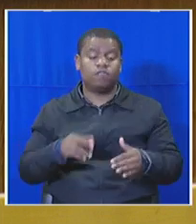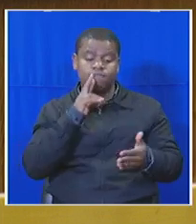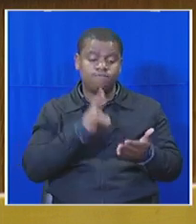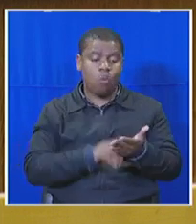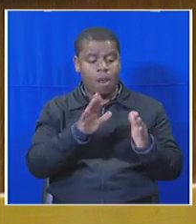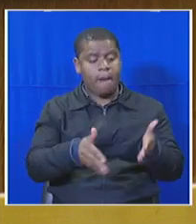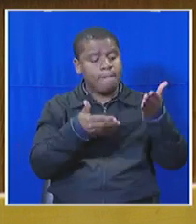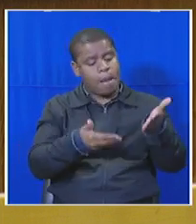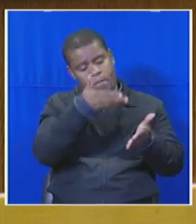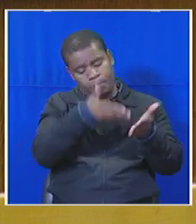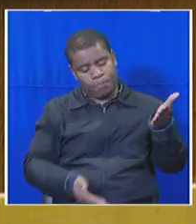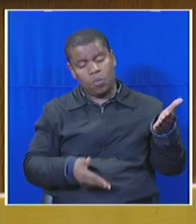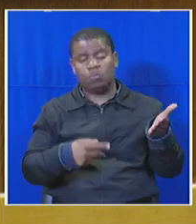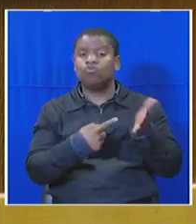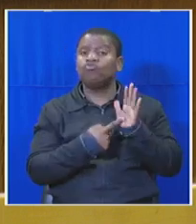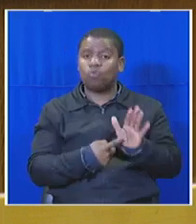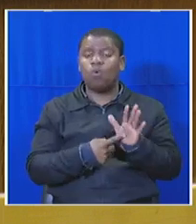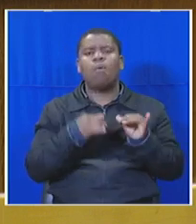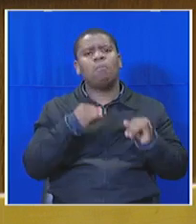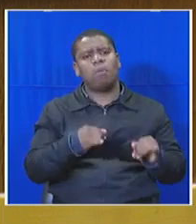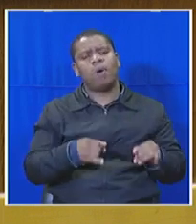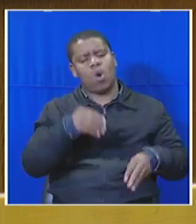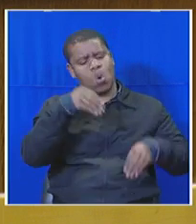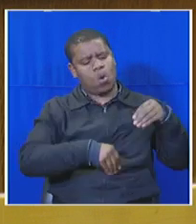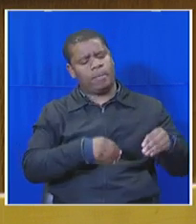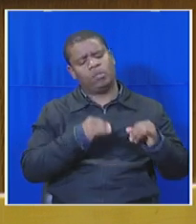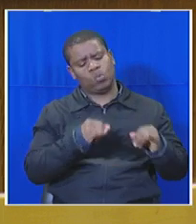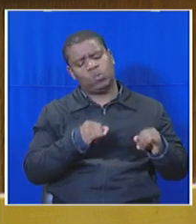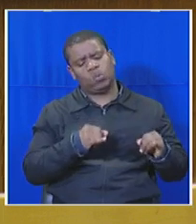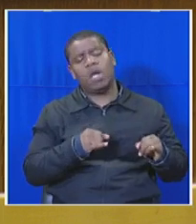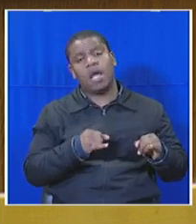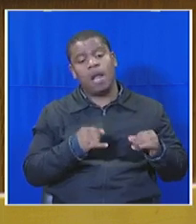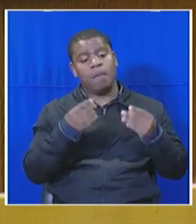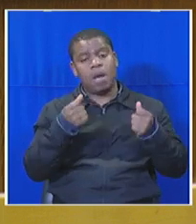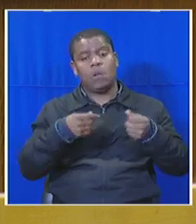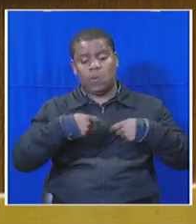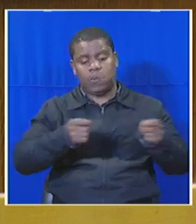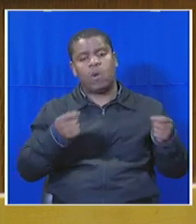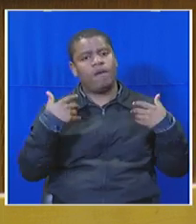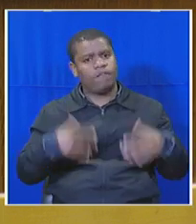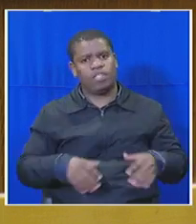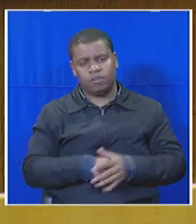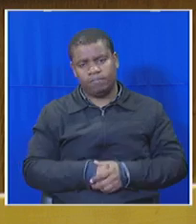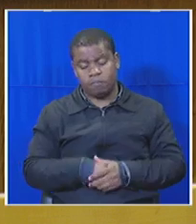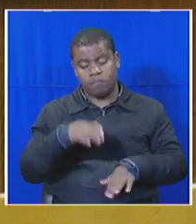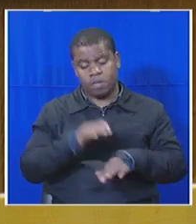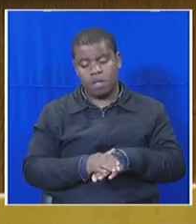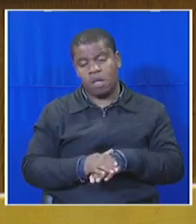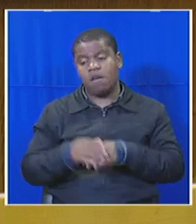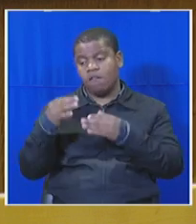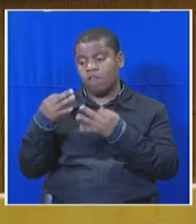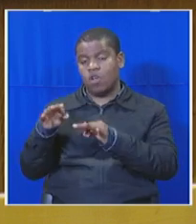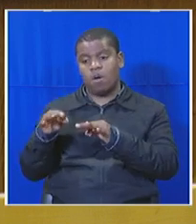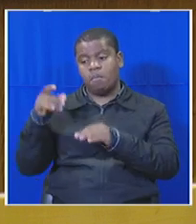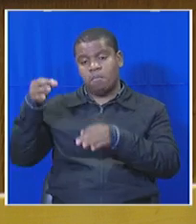of our eyes a very fertile breeding ground for corruption and financial mismanagement. The question of National Freedom Party would like to have answered is,